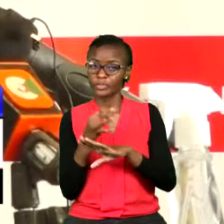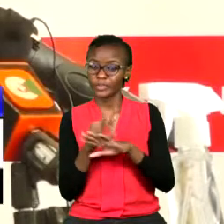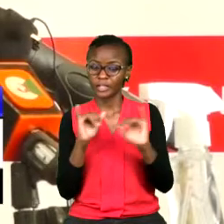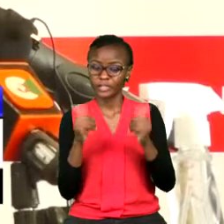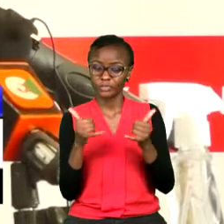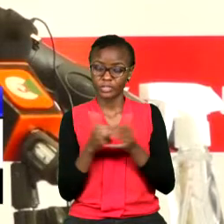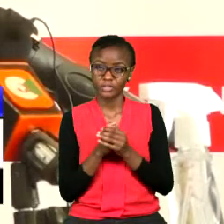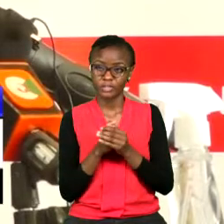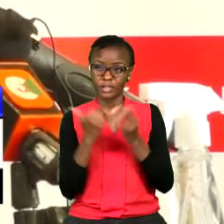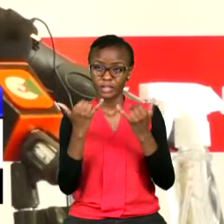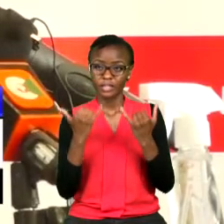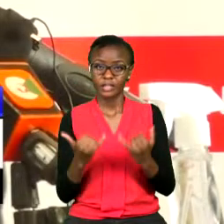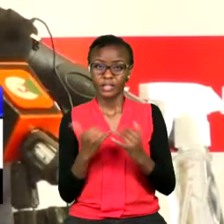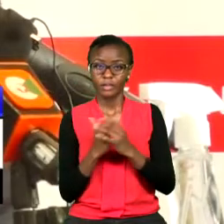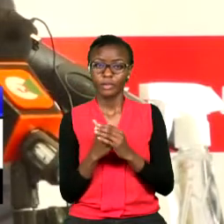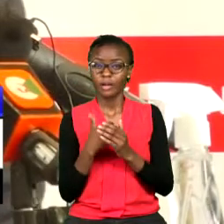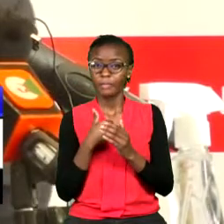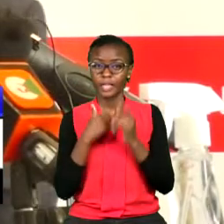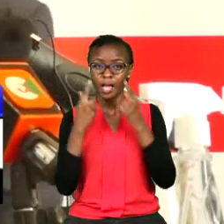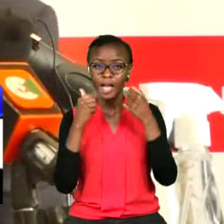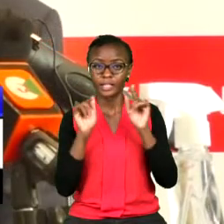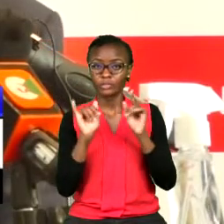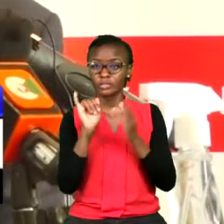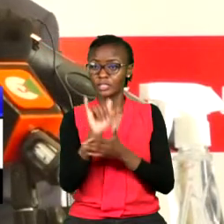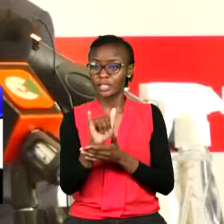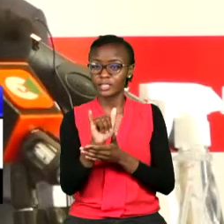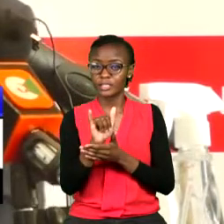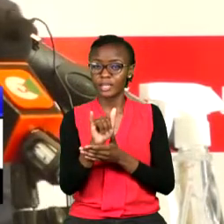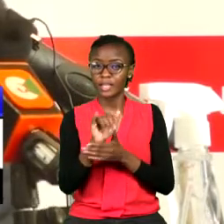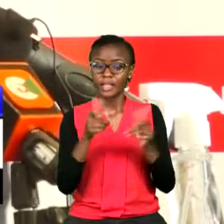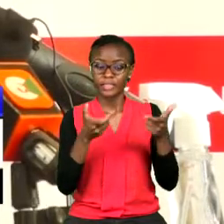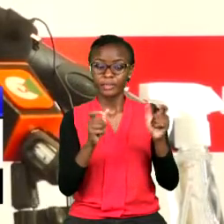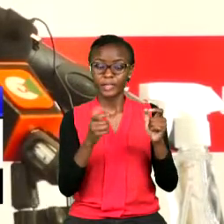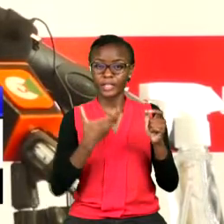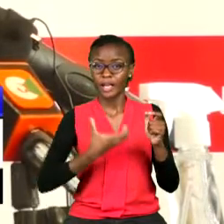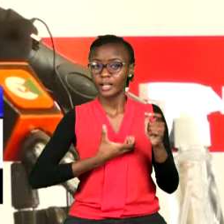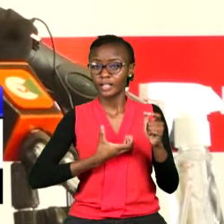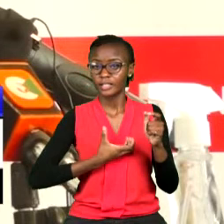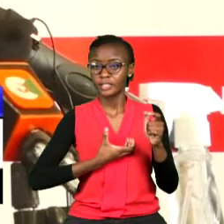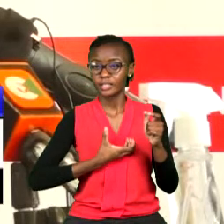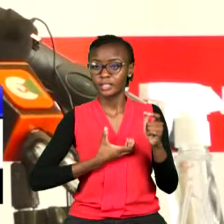few remarks that I now declare the Media Council